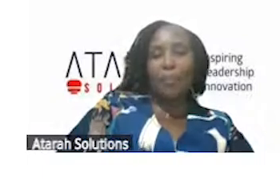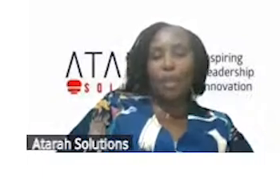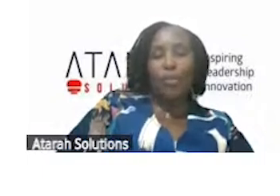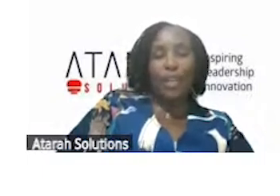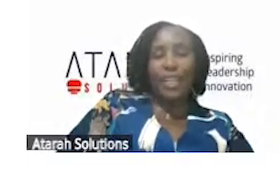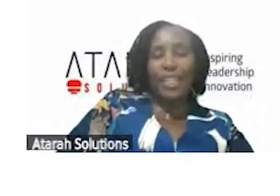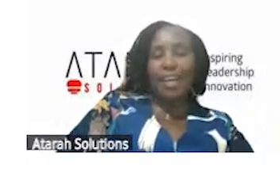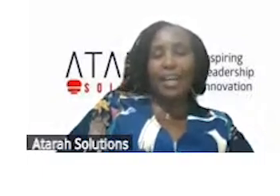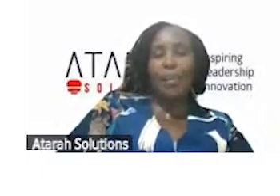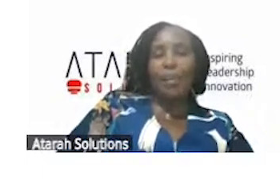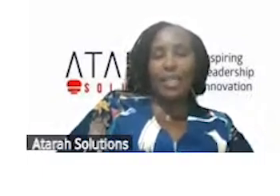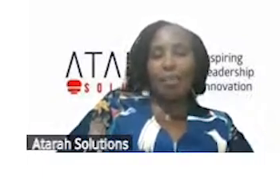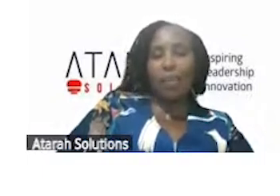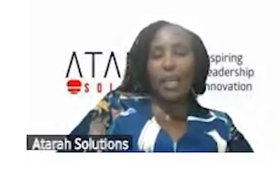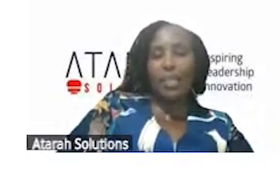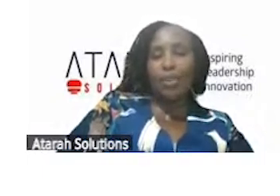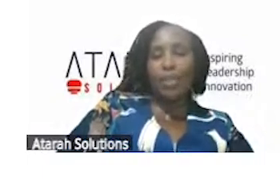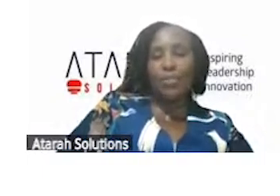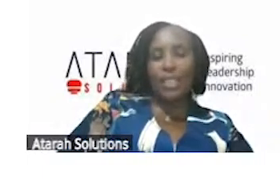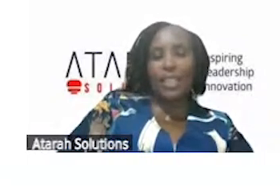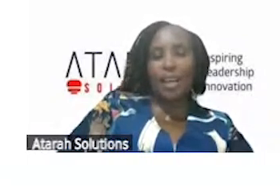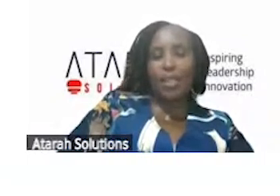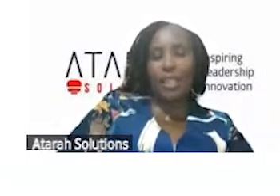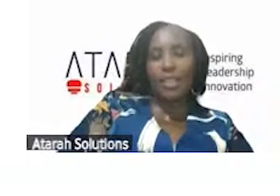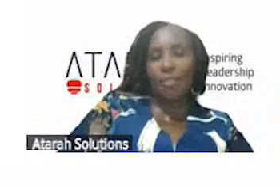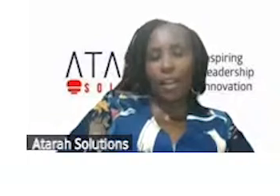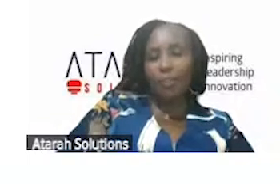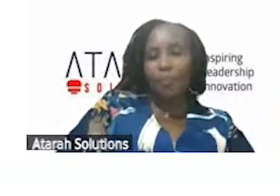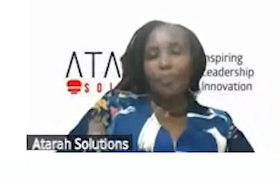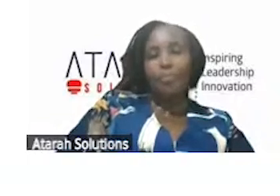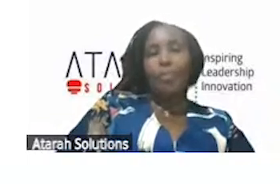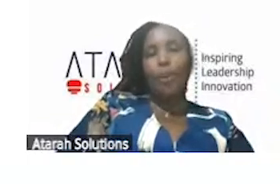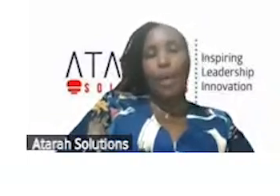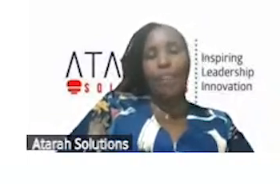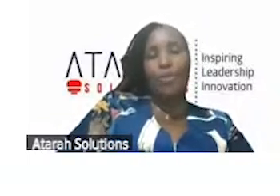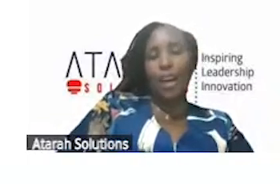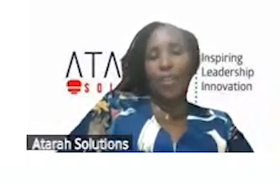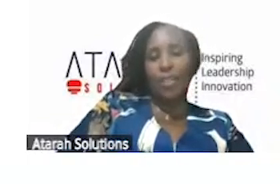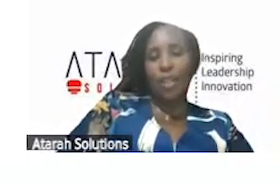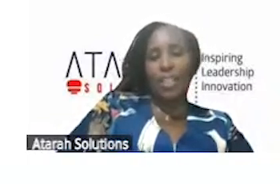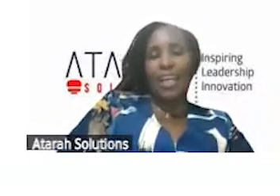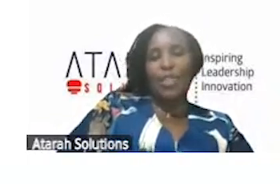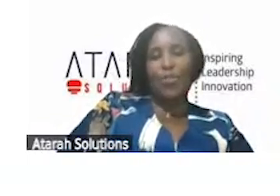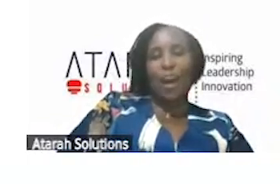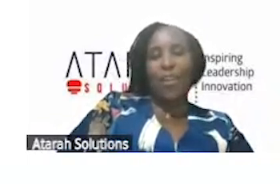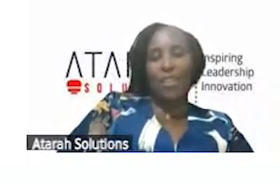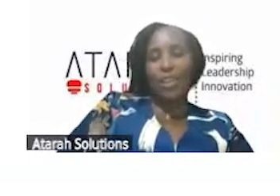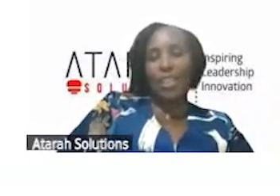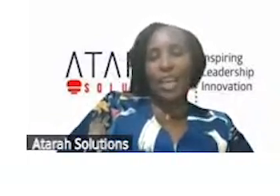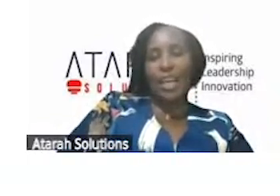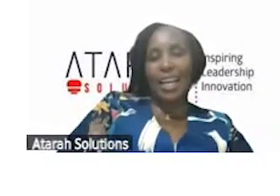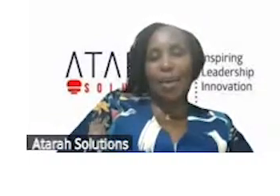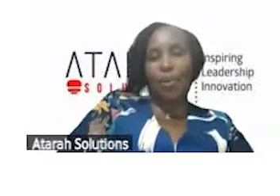evening, on Fridays they have an amazing band. So please visit Hotel Sapphire. We have Tufaha Resort. Tufaha